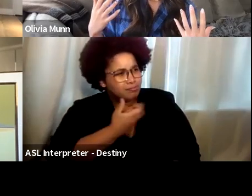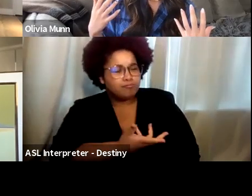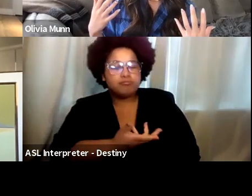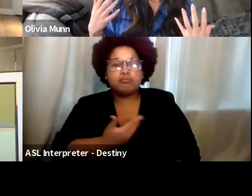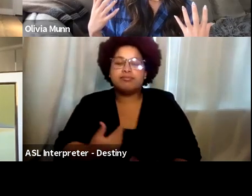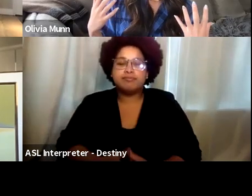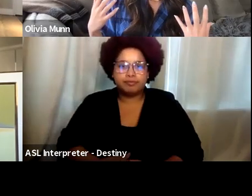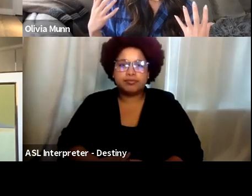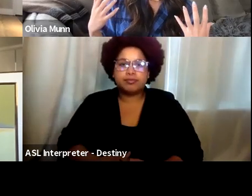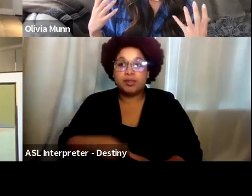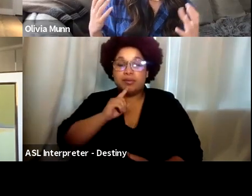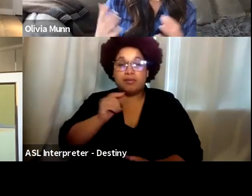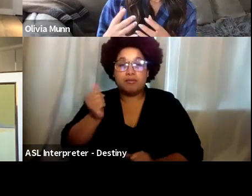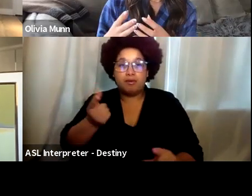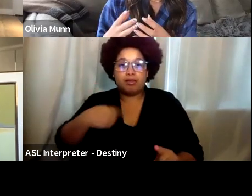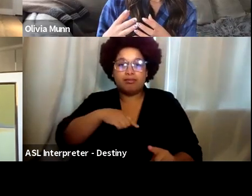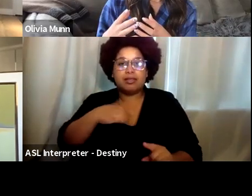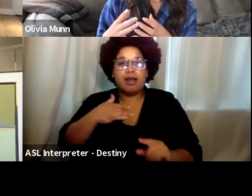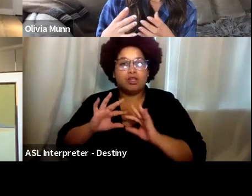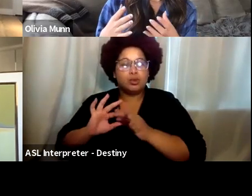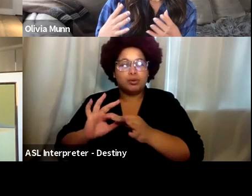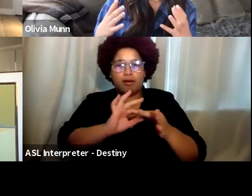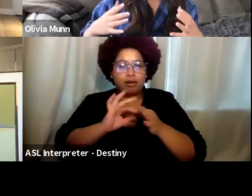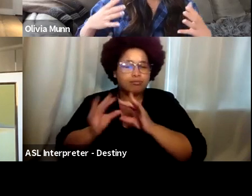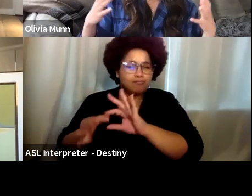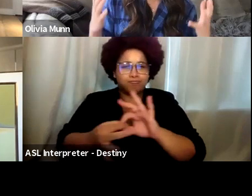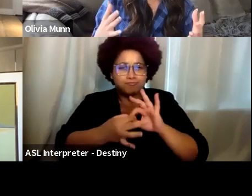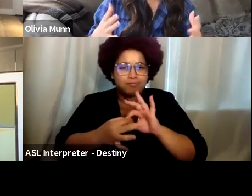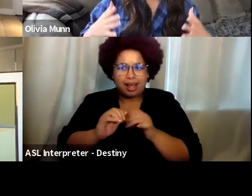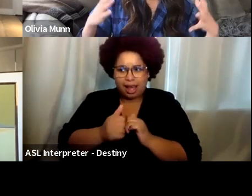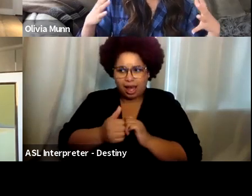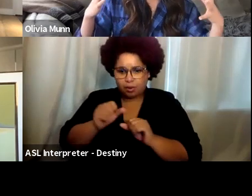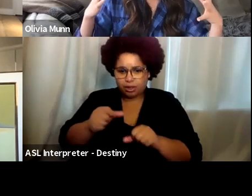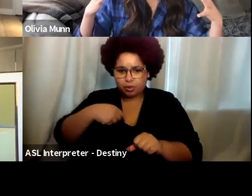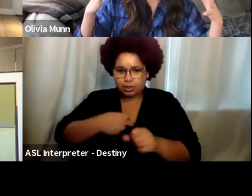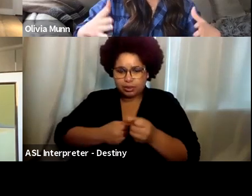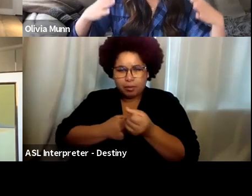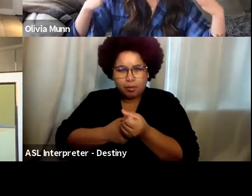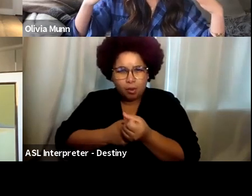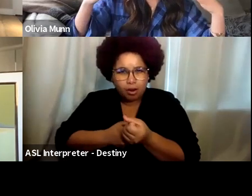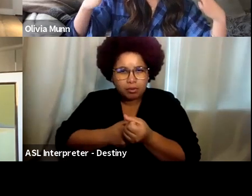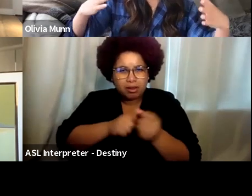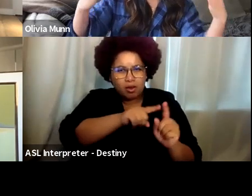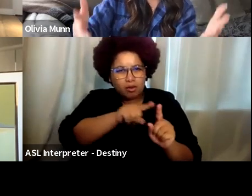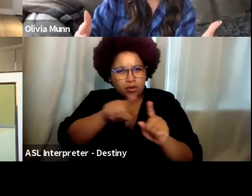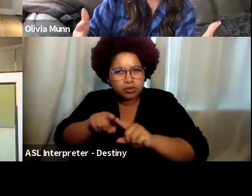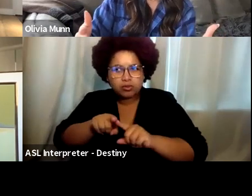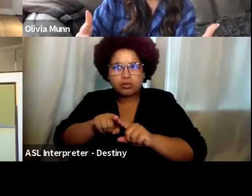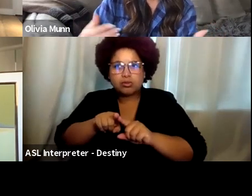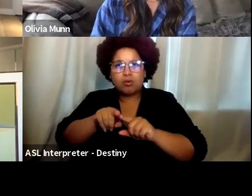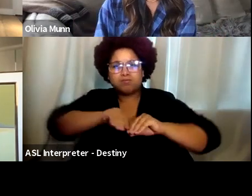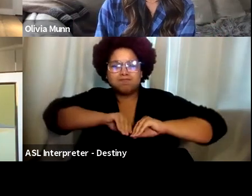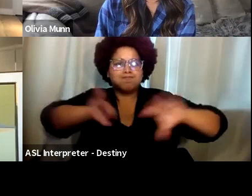all really unified to say like, okay, how can we support each other, but also how can we amplify and try to make a